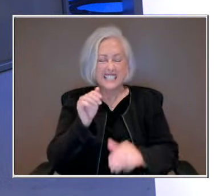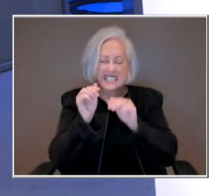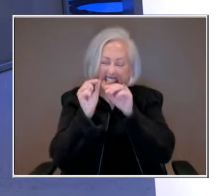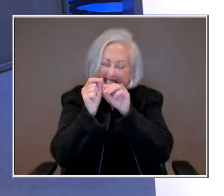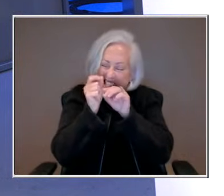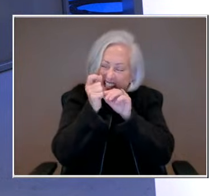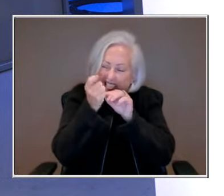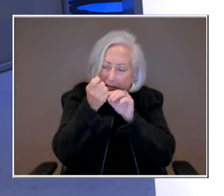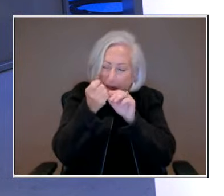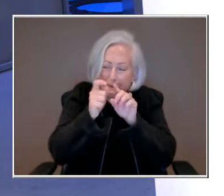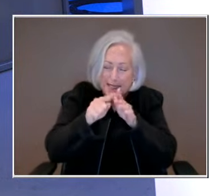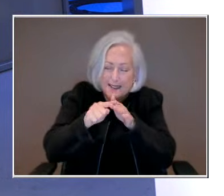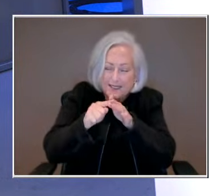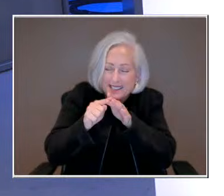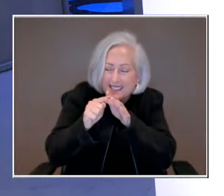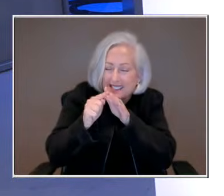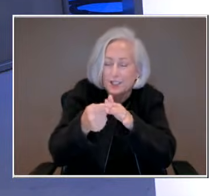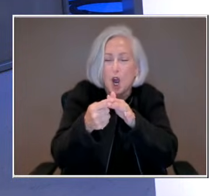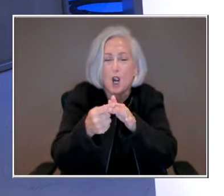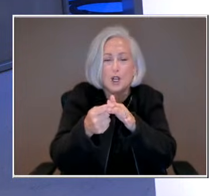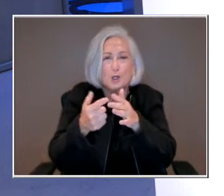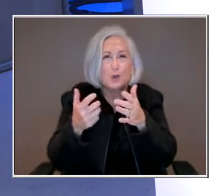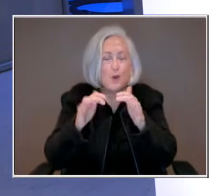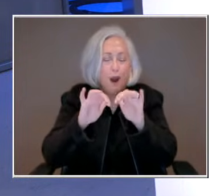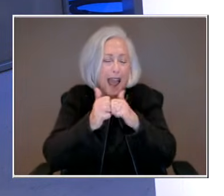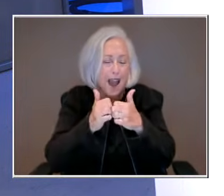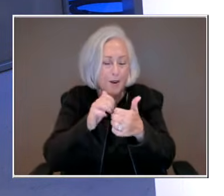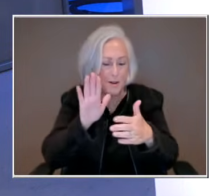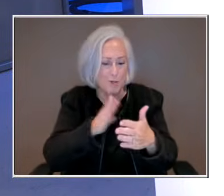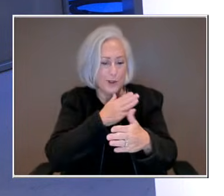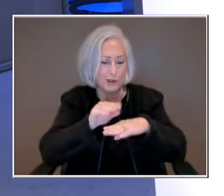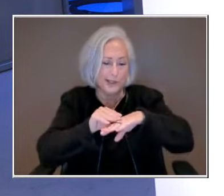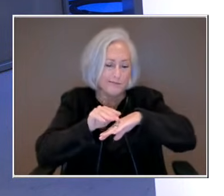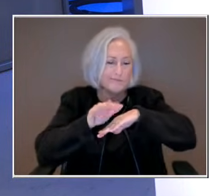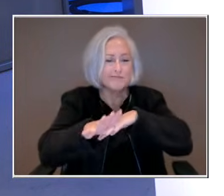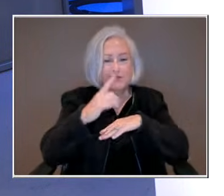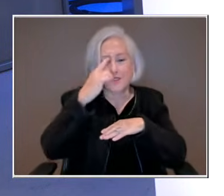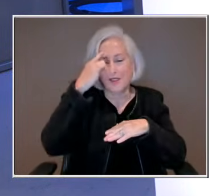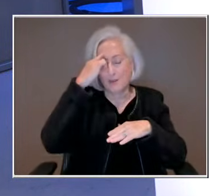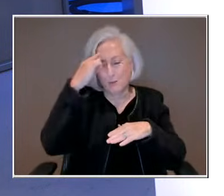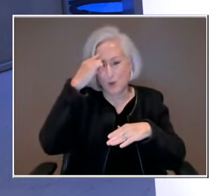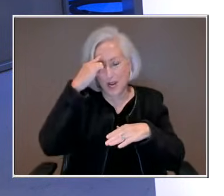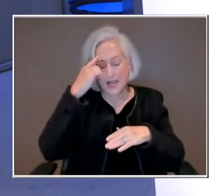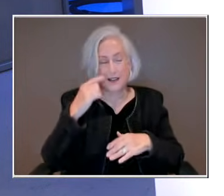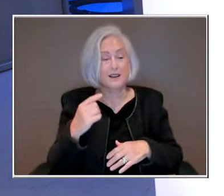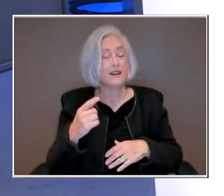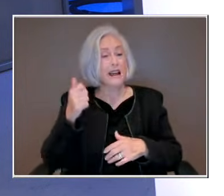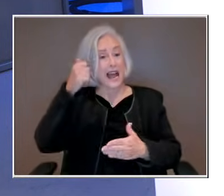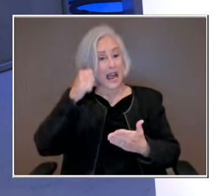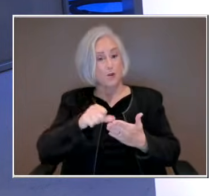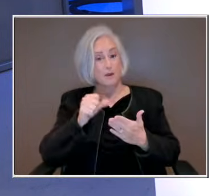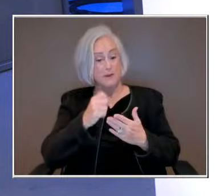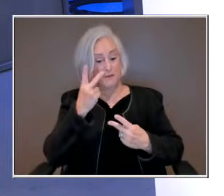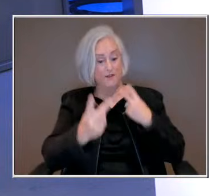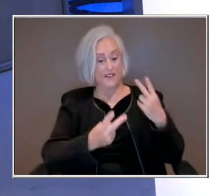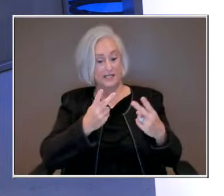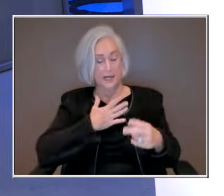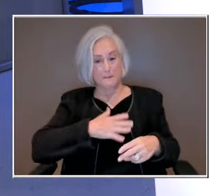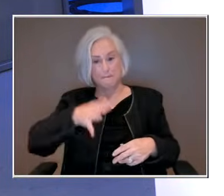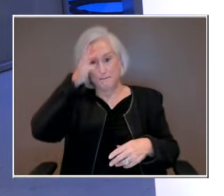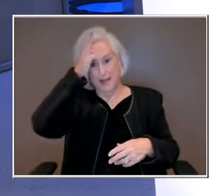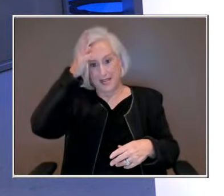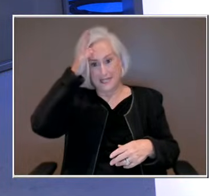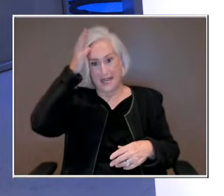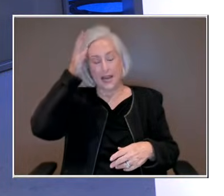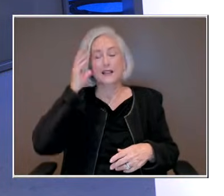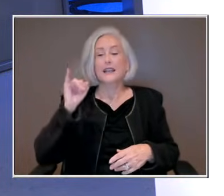music does for the brain and different sounds. I remember visiting my dad, and a musician would come. His last year, he was in an assisted